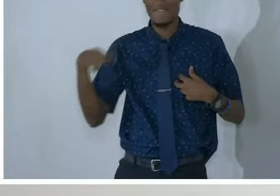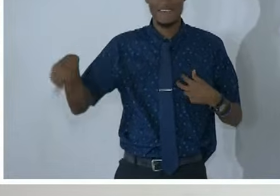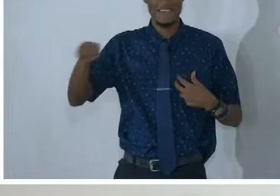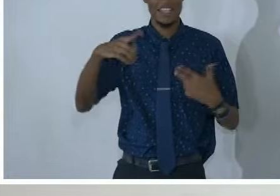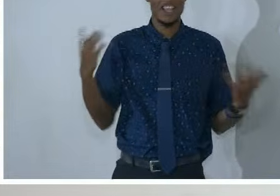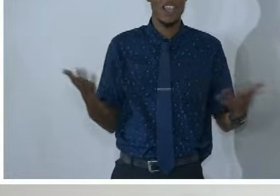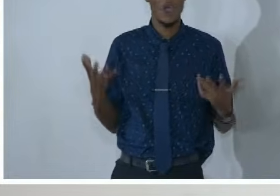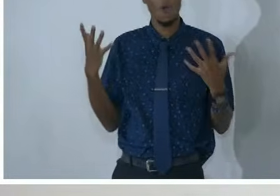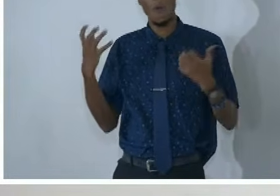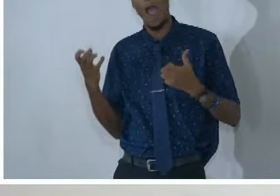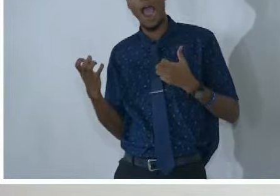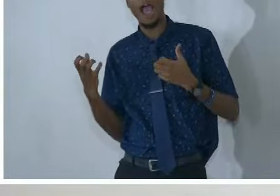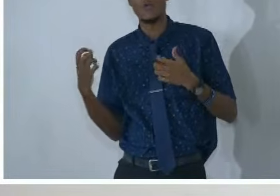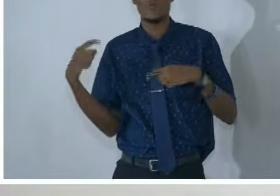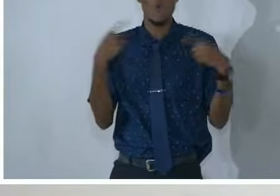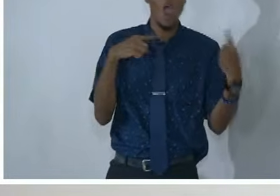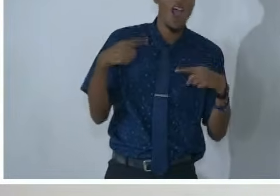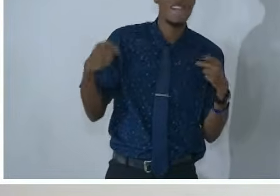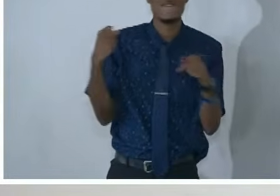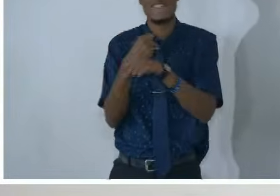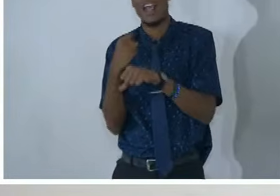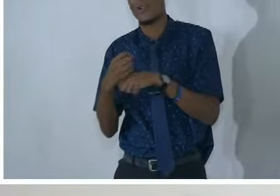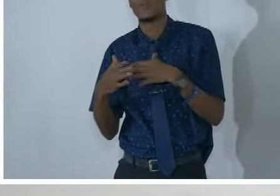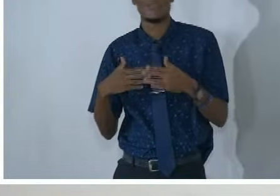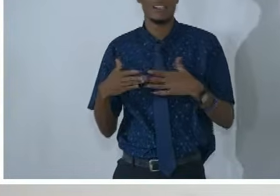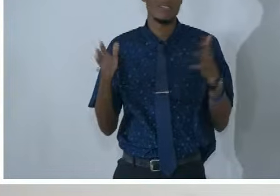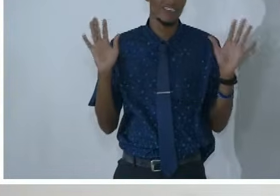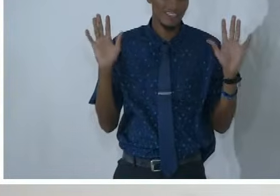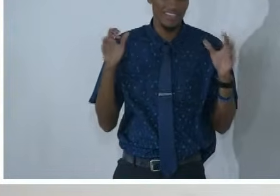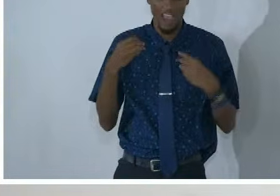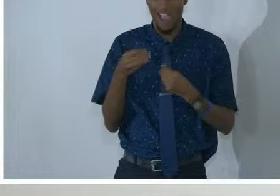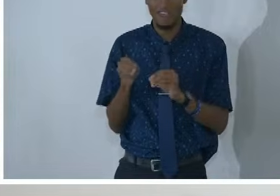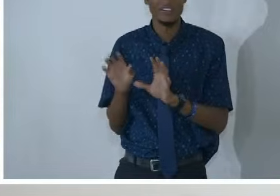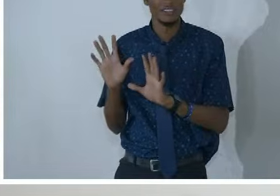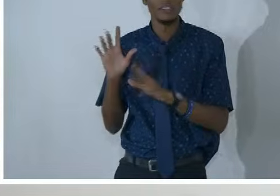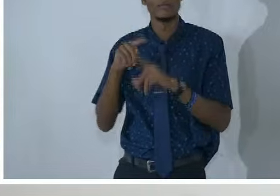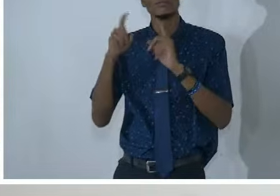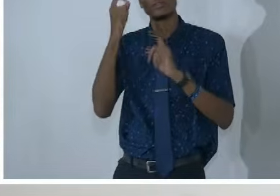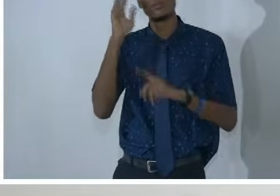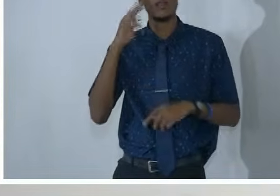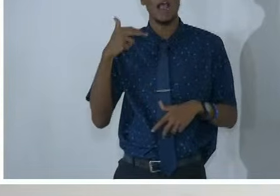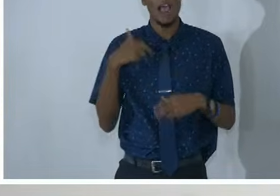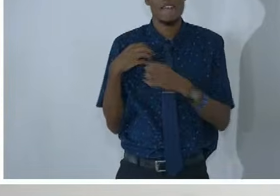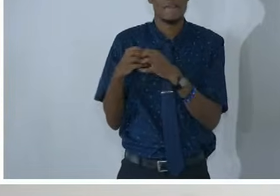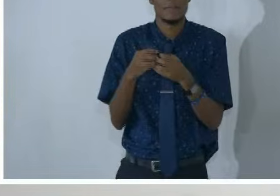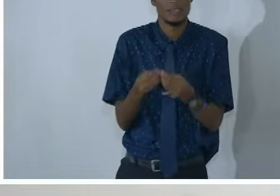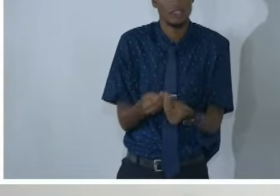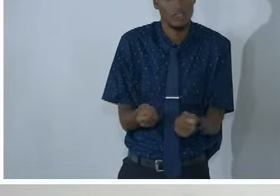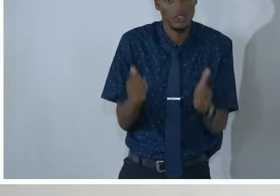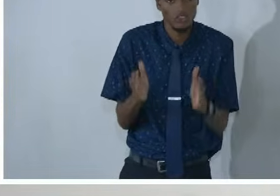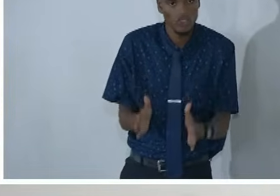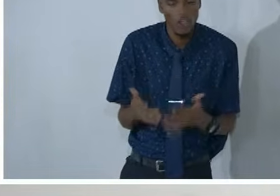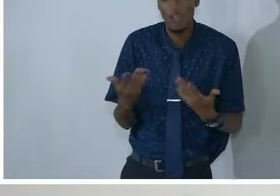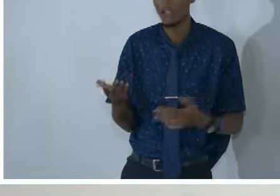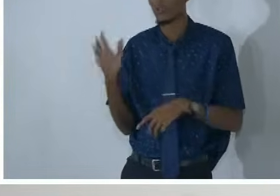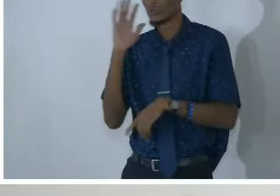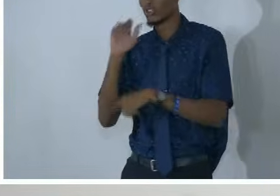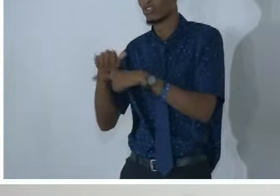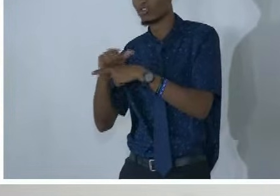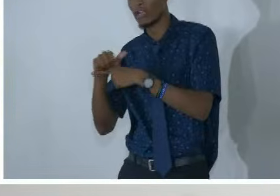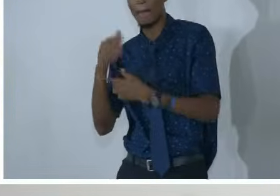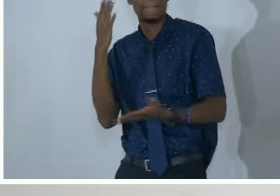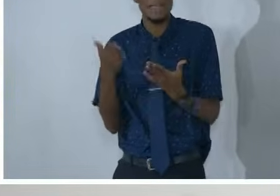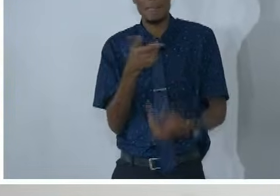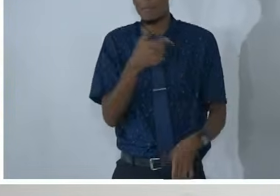office. So they will be mediators, they will be trained, they may not want to be